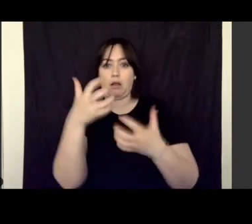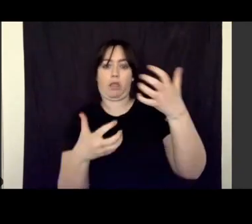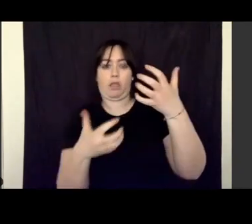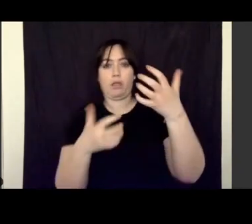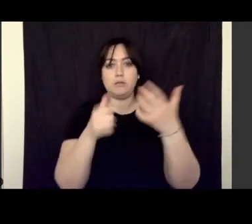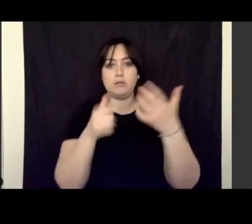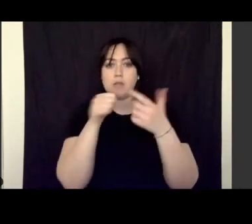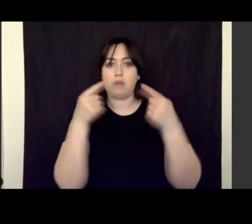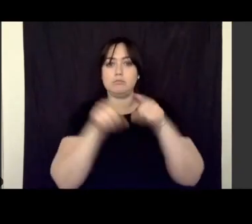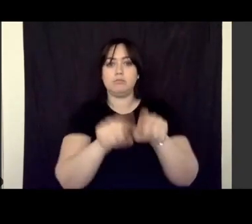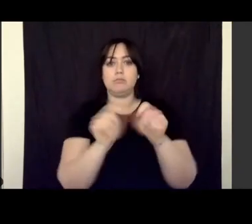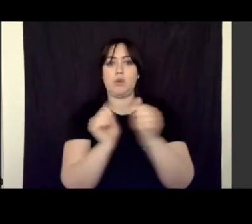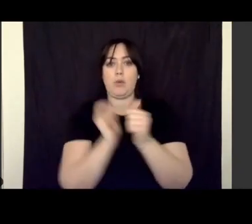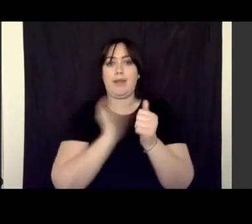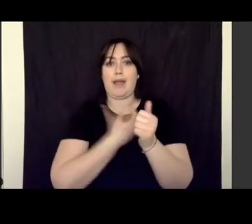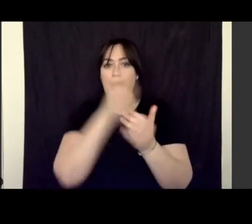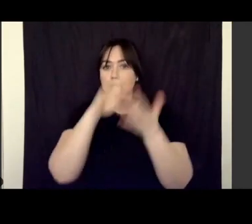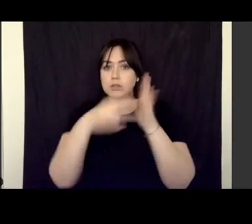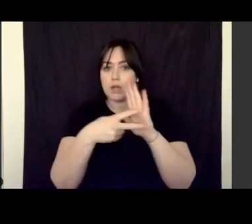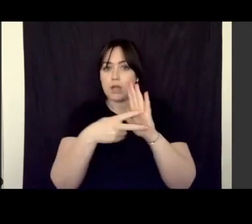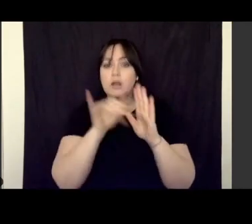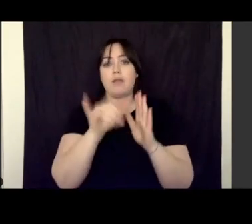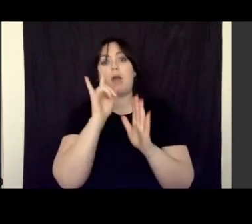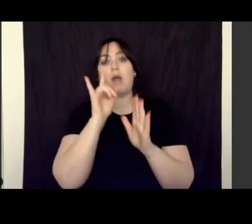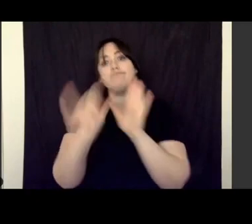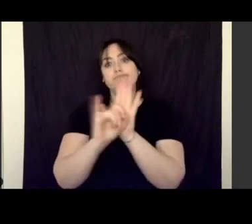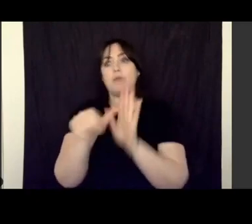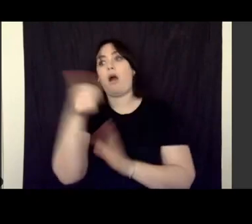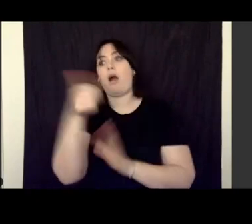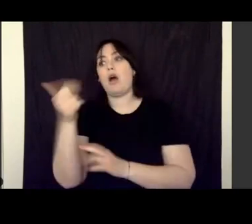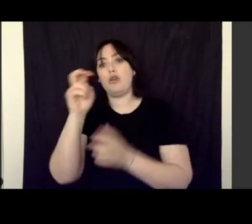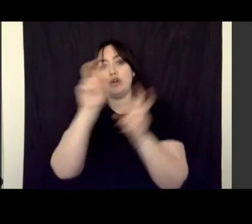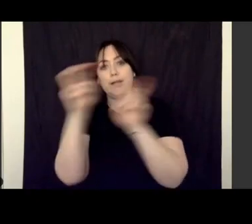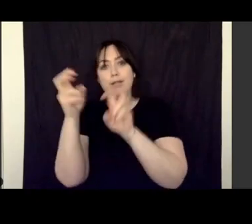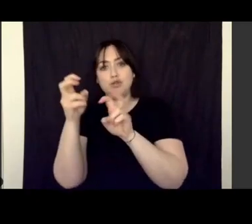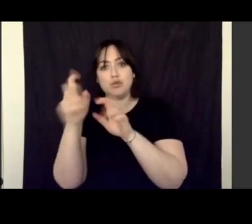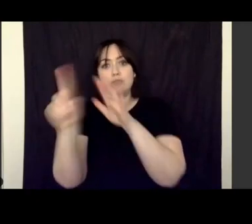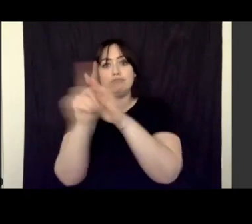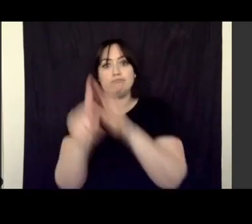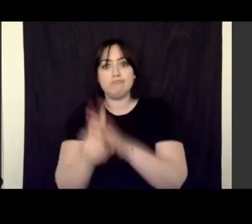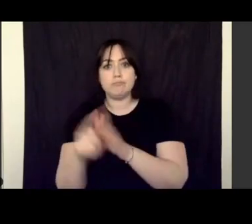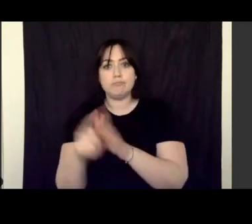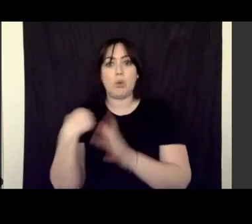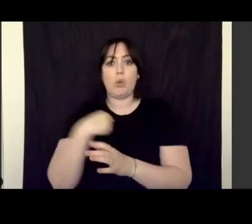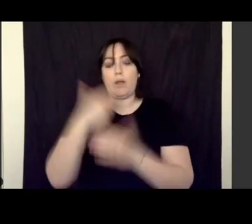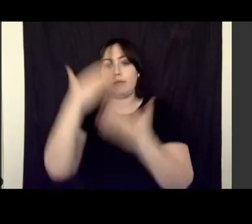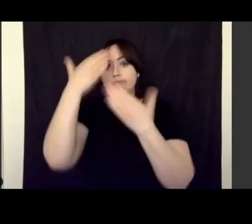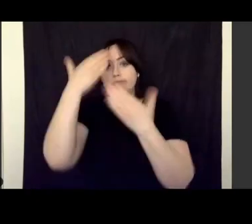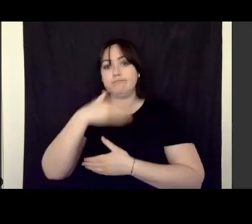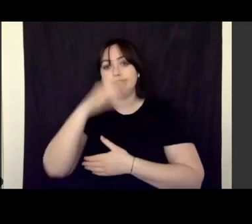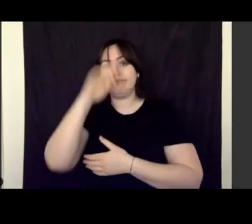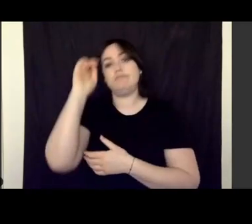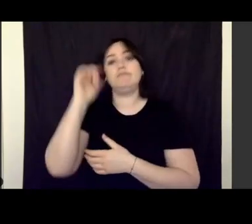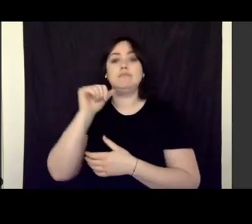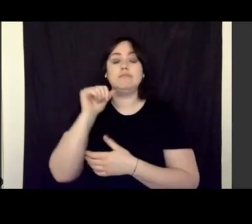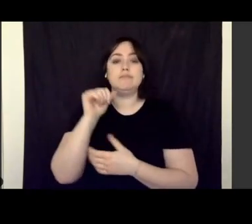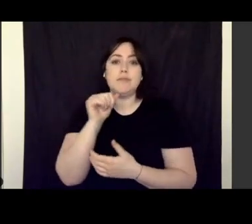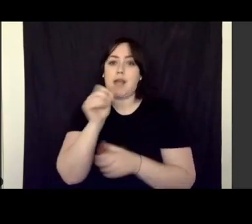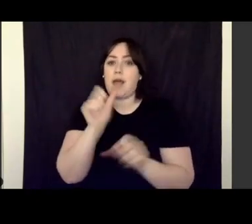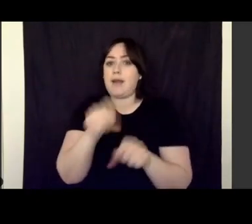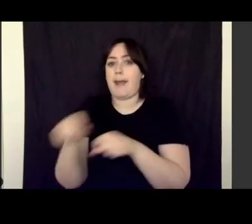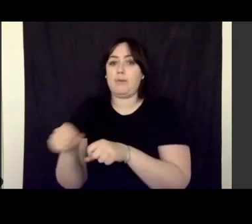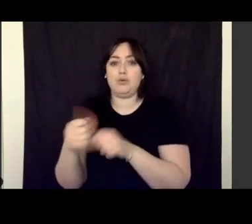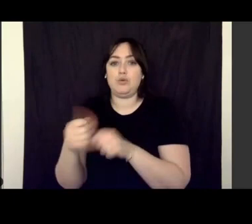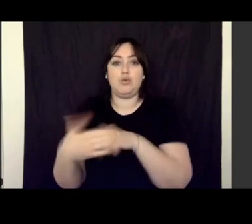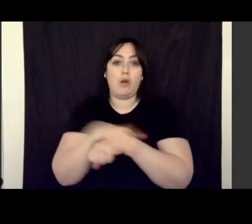were indicative of other, for instance, issues that we were not willing to cover with this